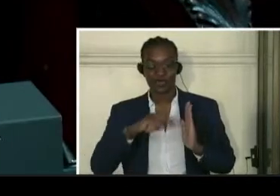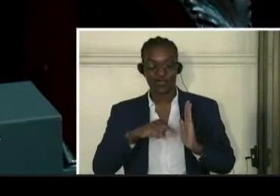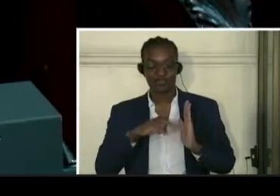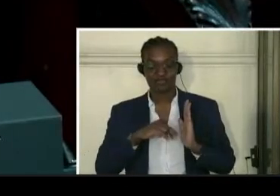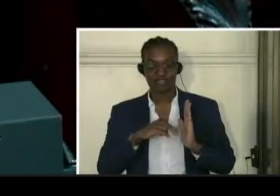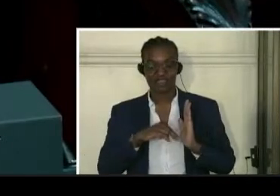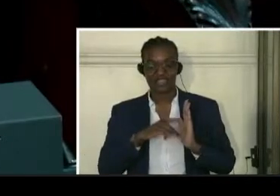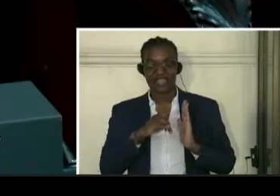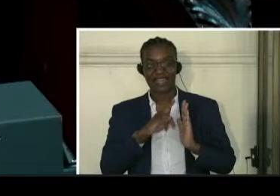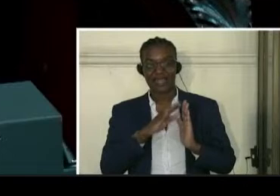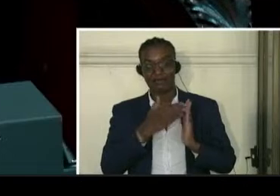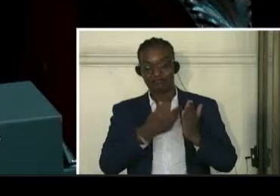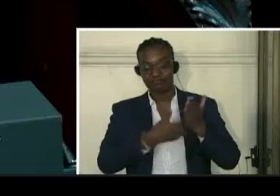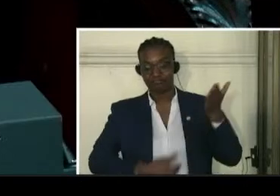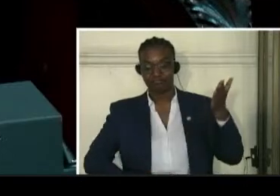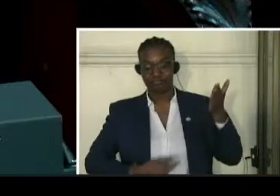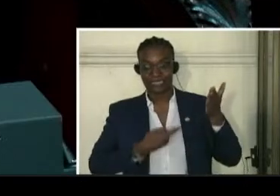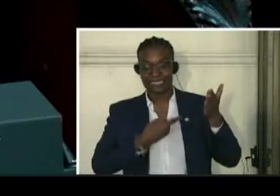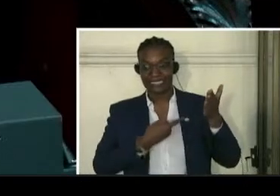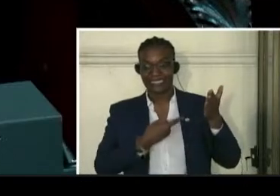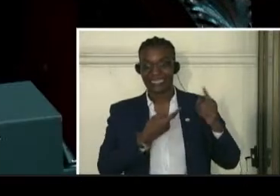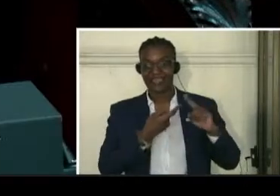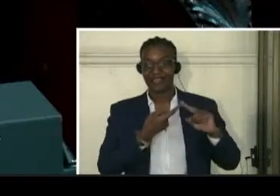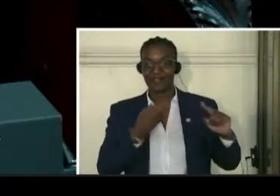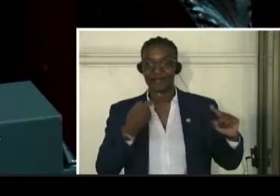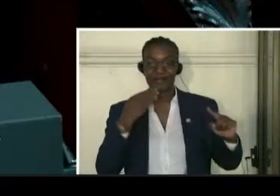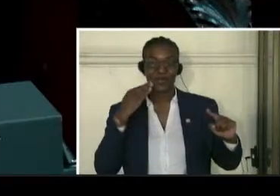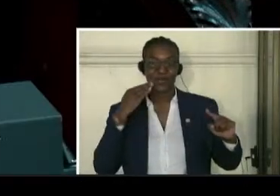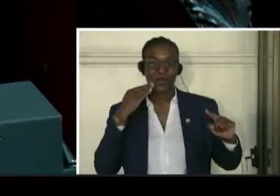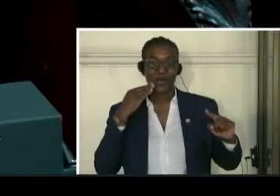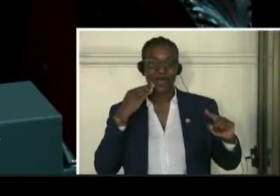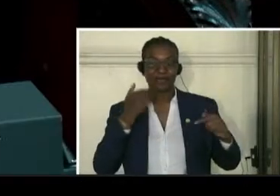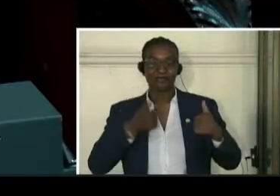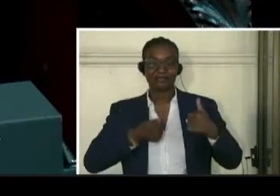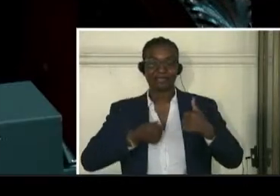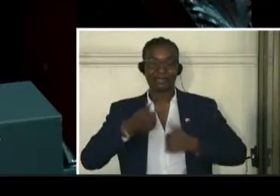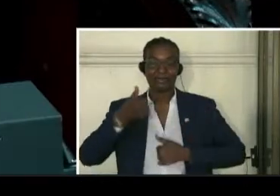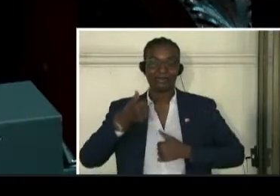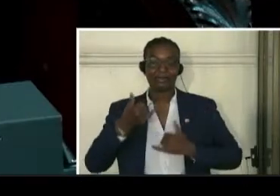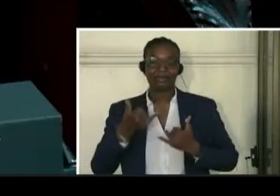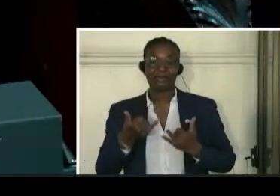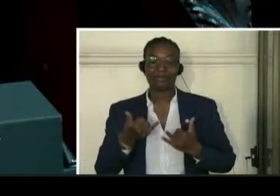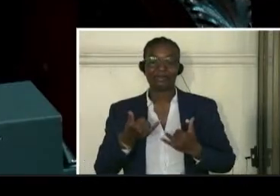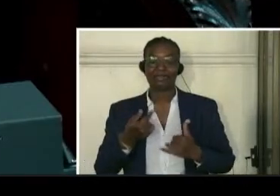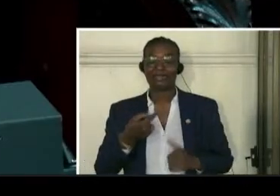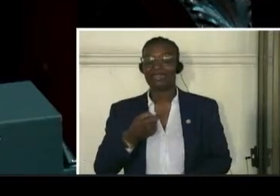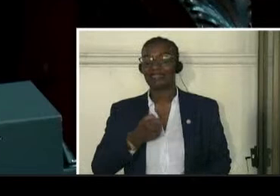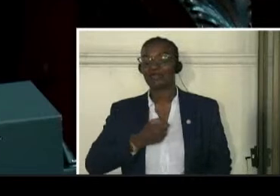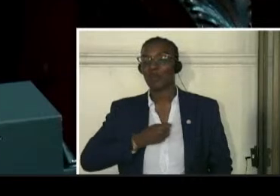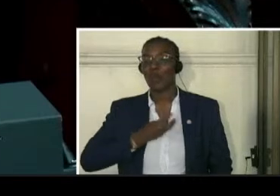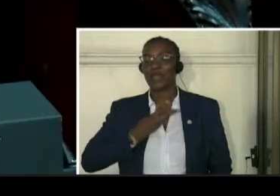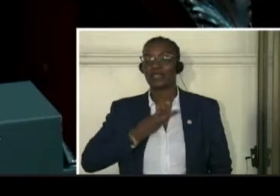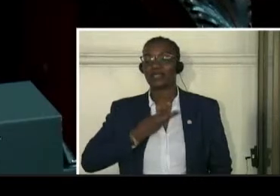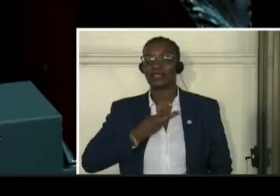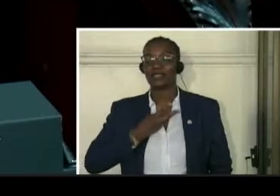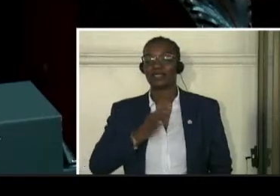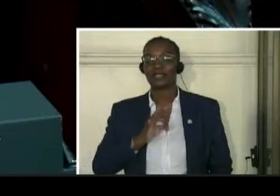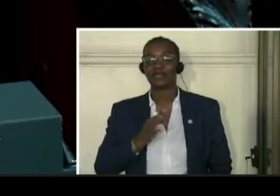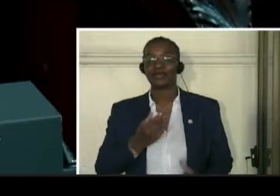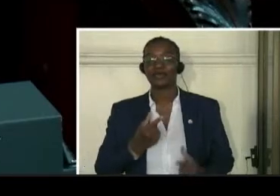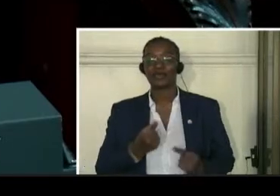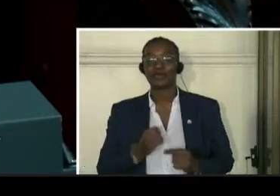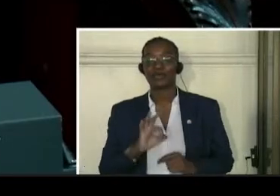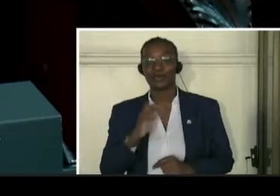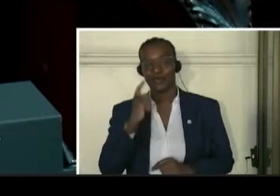the statement from your white masters. I just wish you're going to be